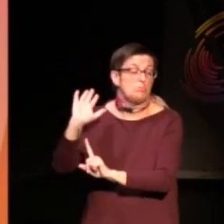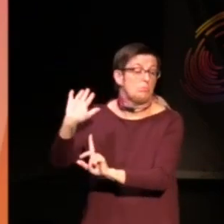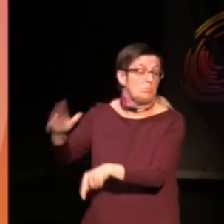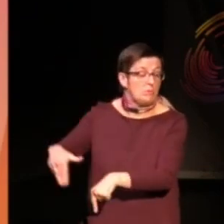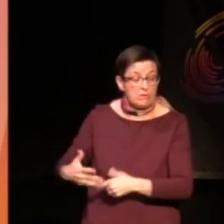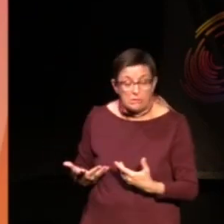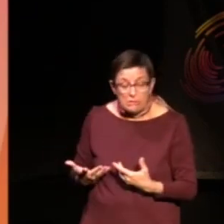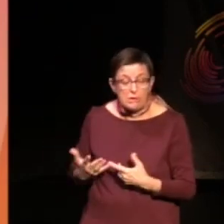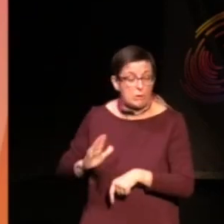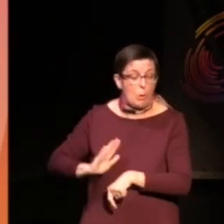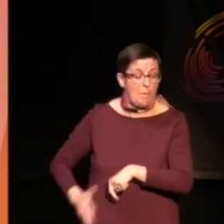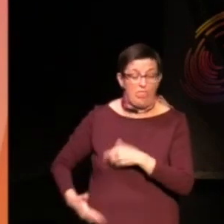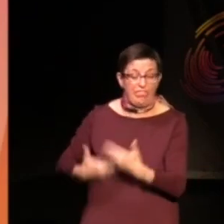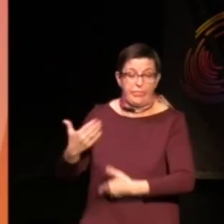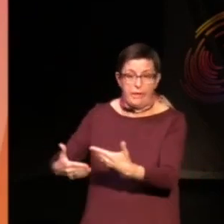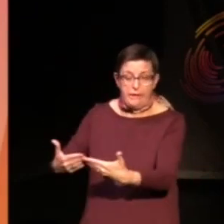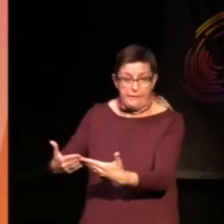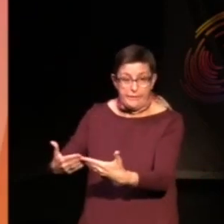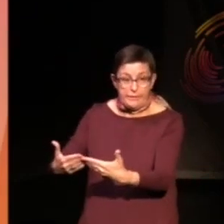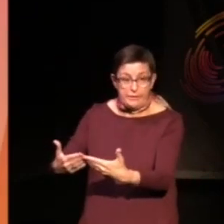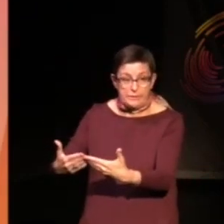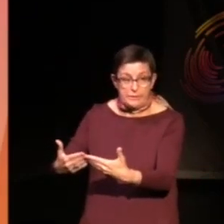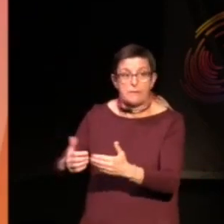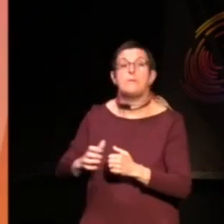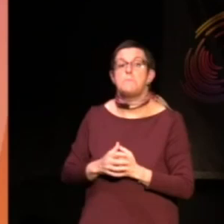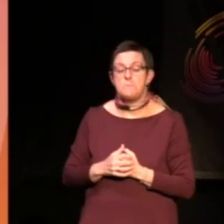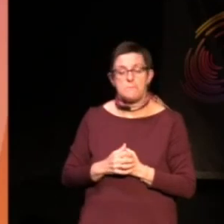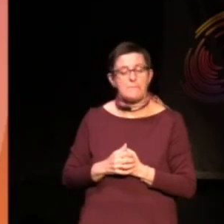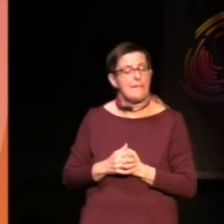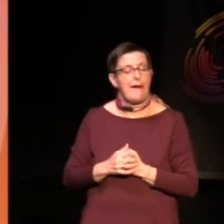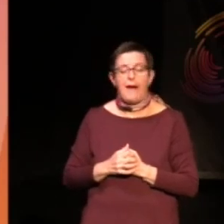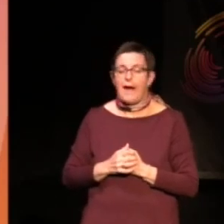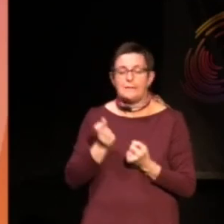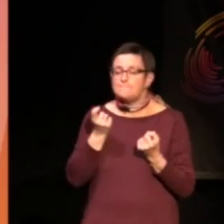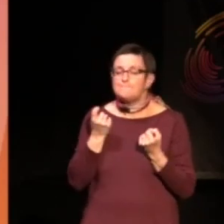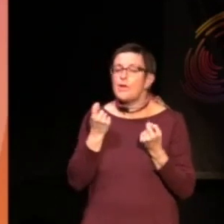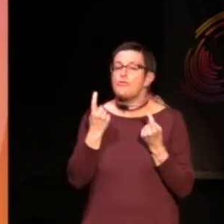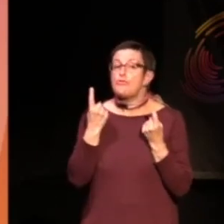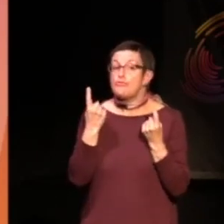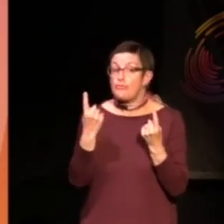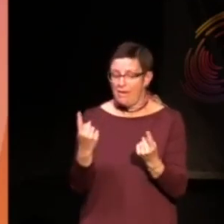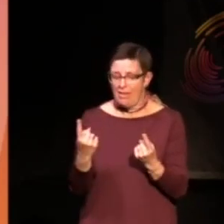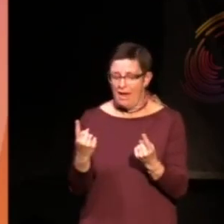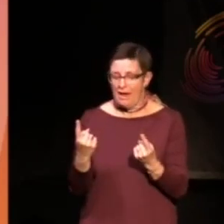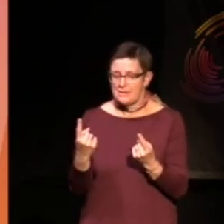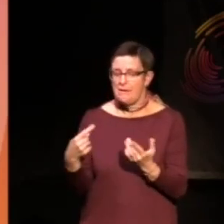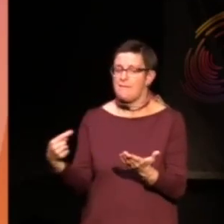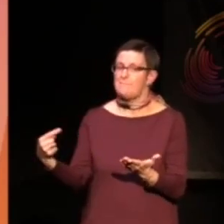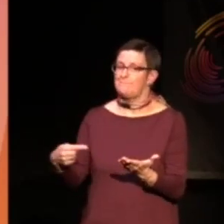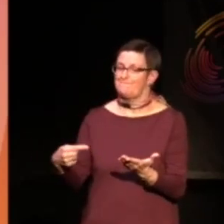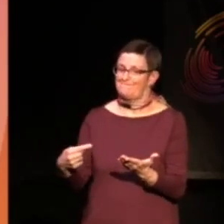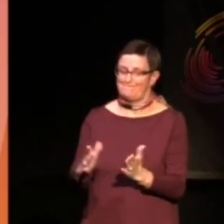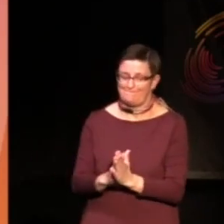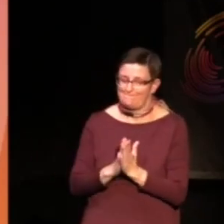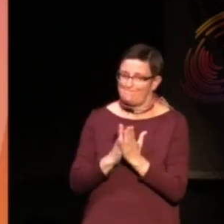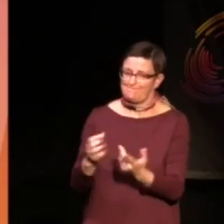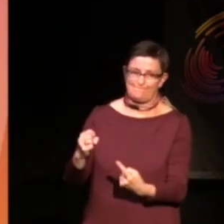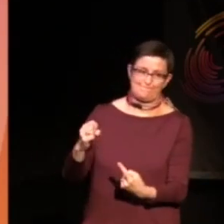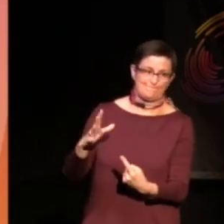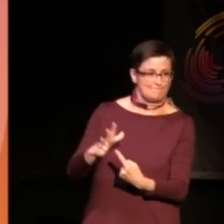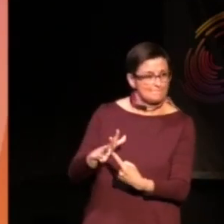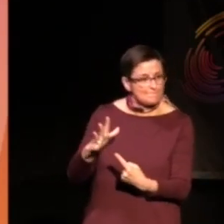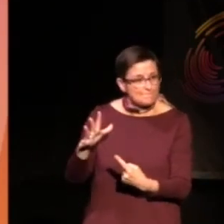careless rush and ignorance, I underestimated and I ignored H.G. Wells, and his